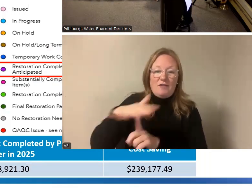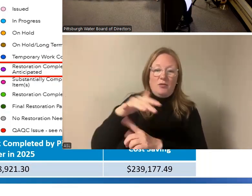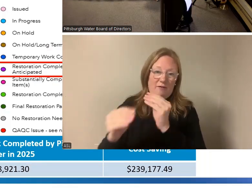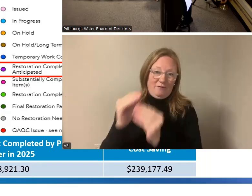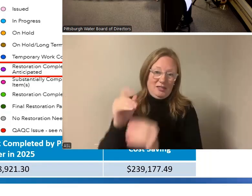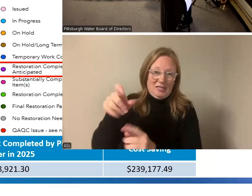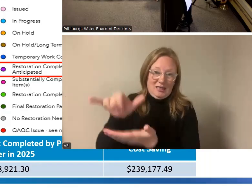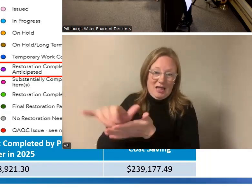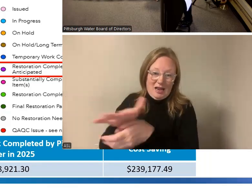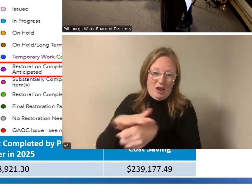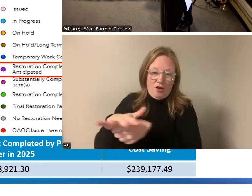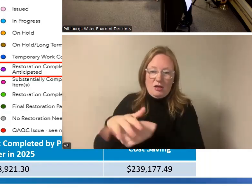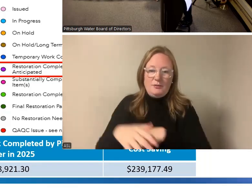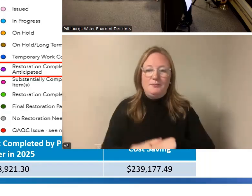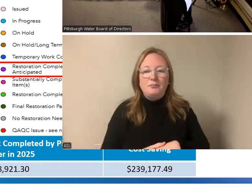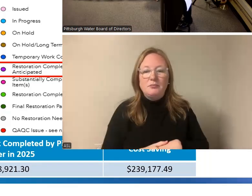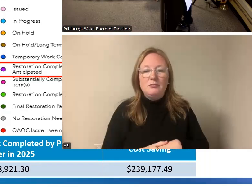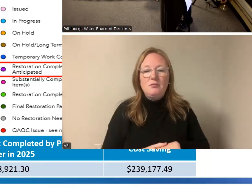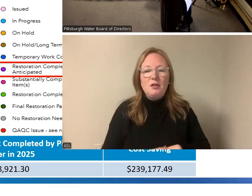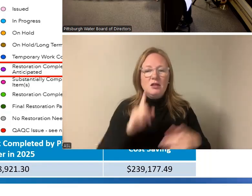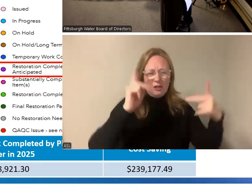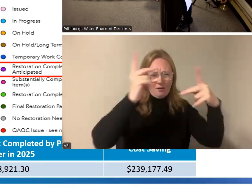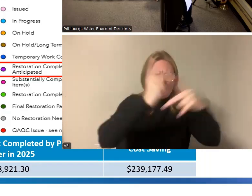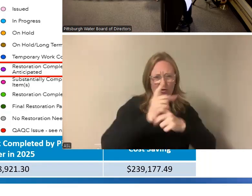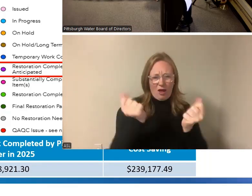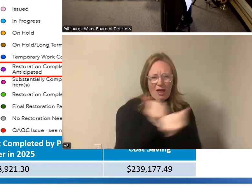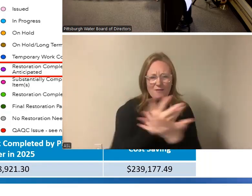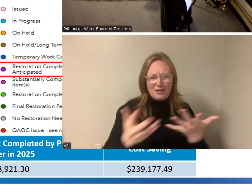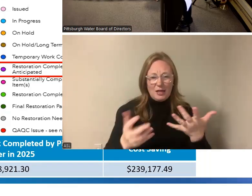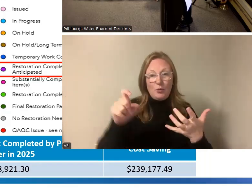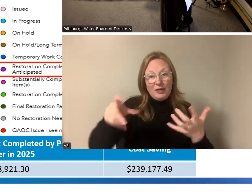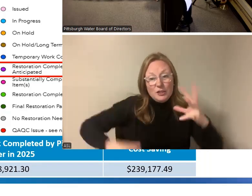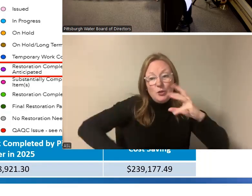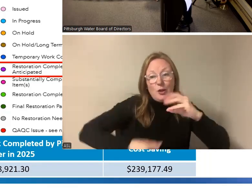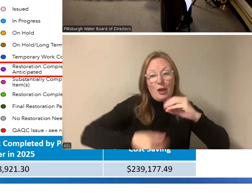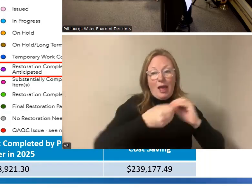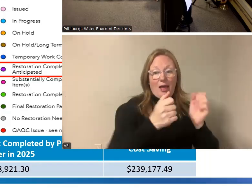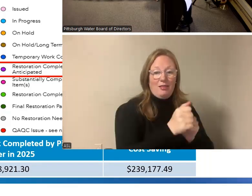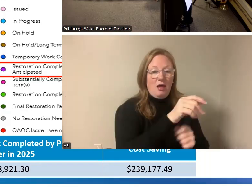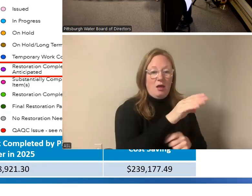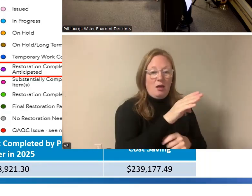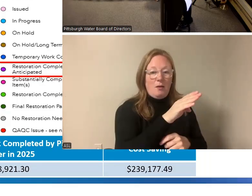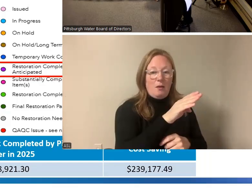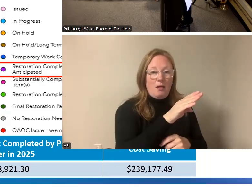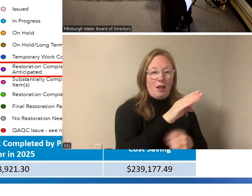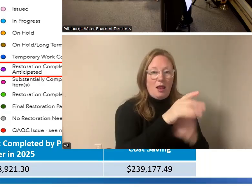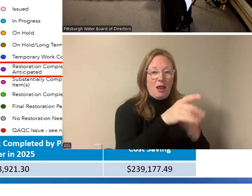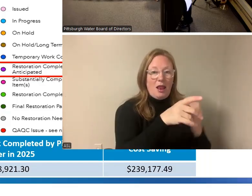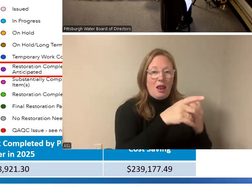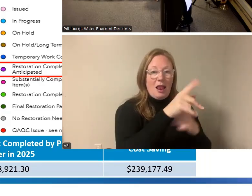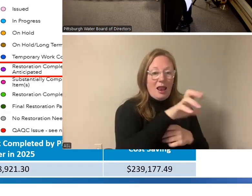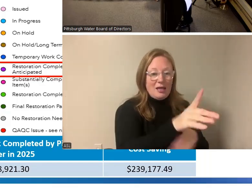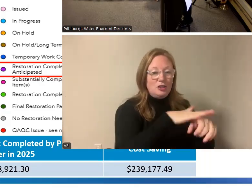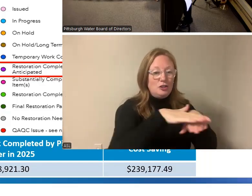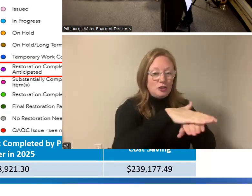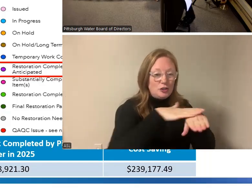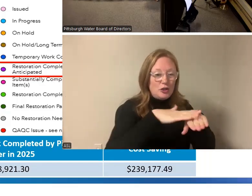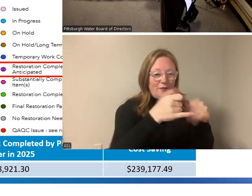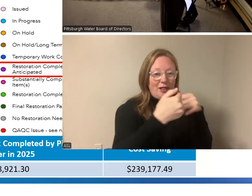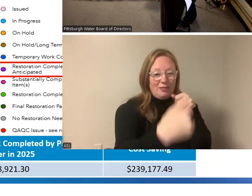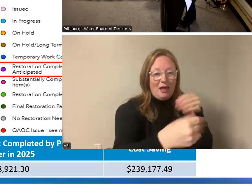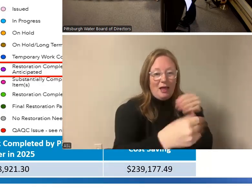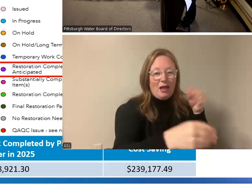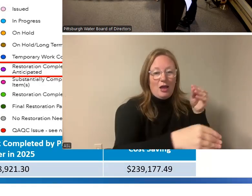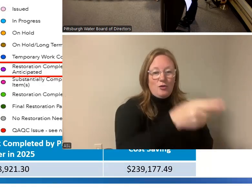infrastructure projects within the city of Pittsburgh, such as the lead service line replacement program and small diameter water main replacement